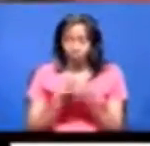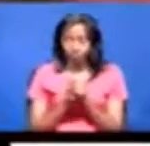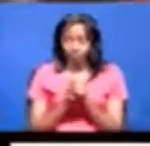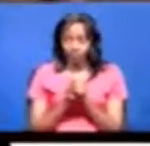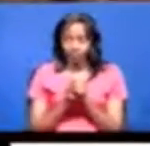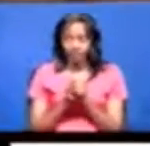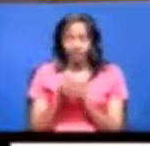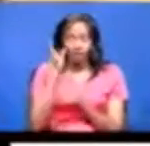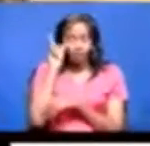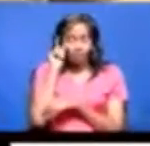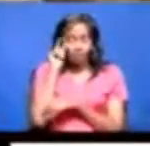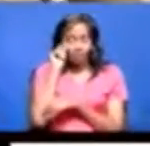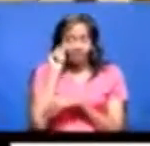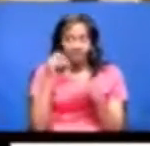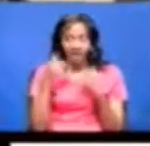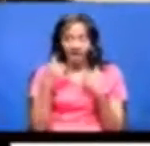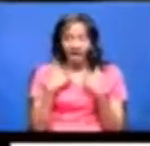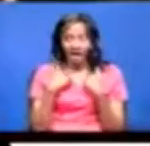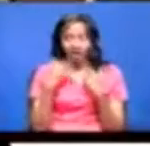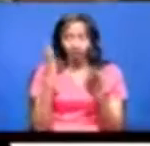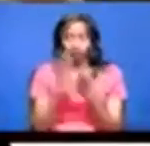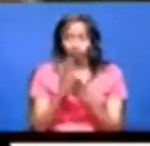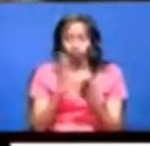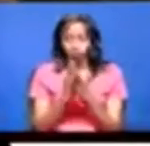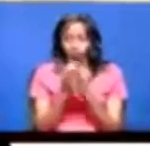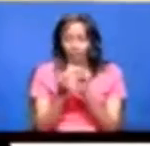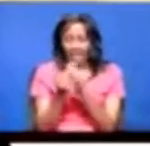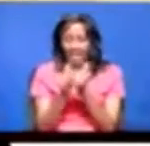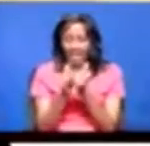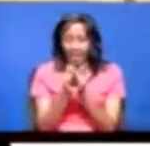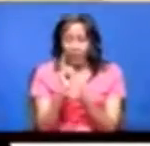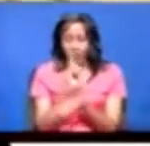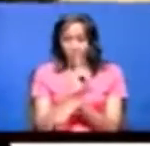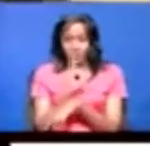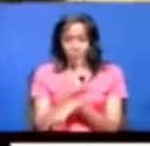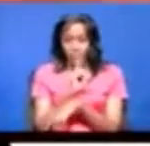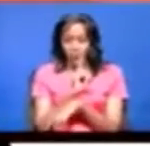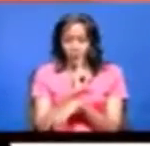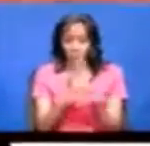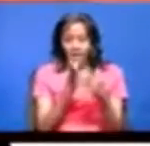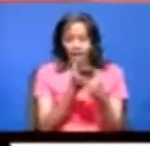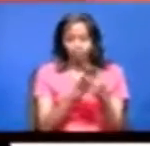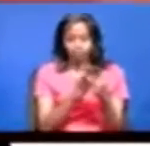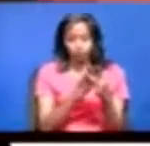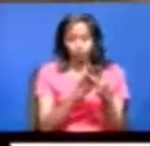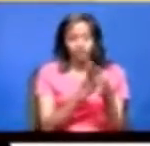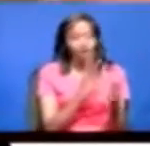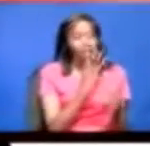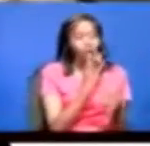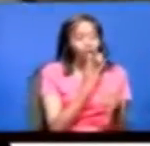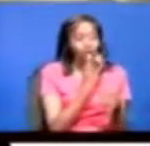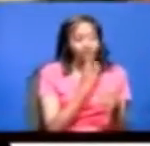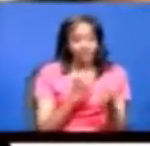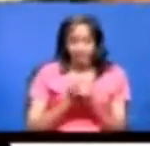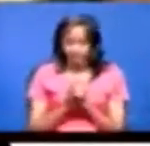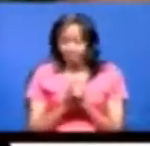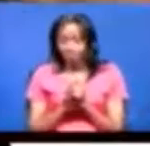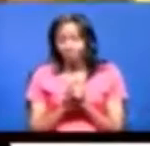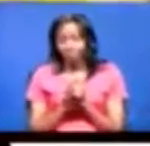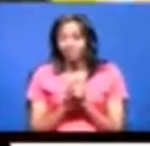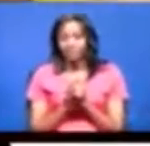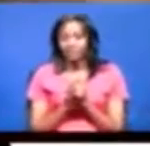Mombasa is indeed going to be quite a tight race between ODM there, presumably an